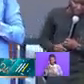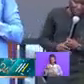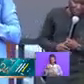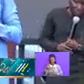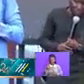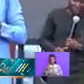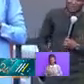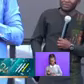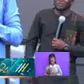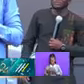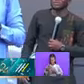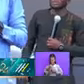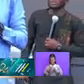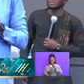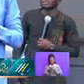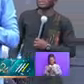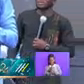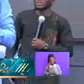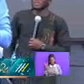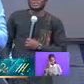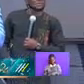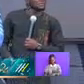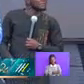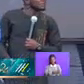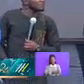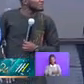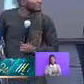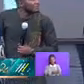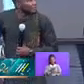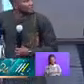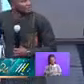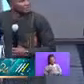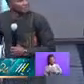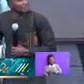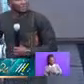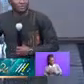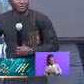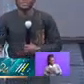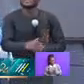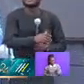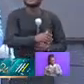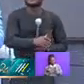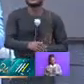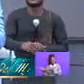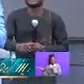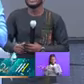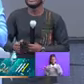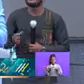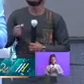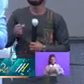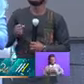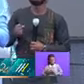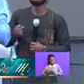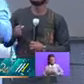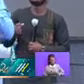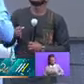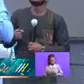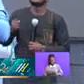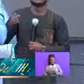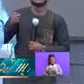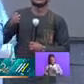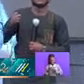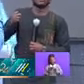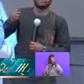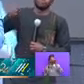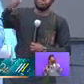from next year let it be a day take a session where they can bring children babies to